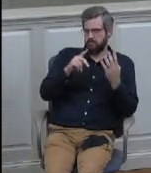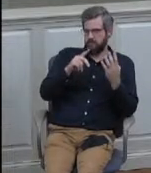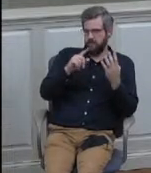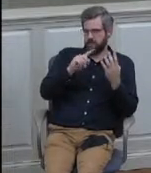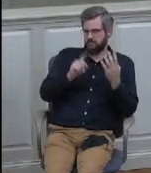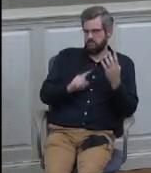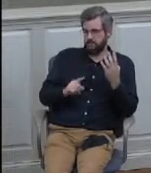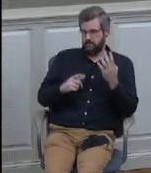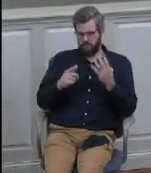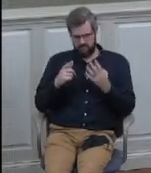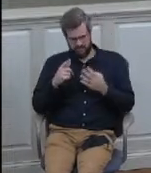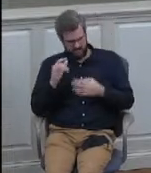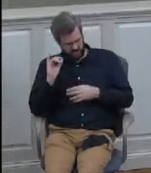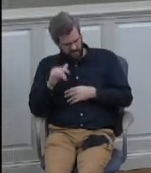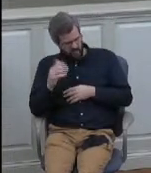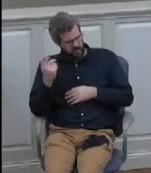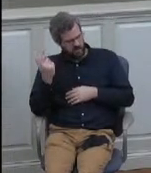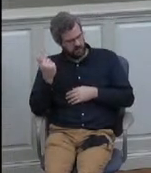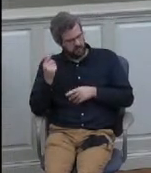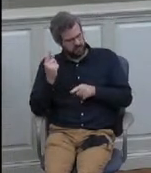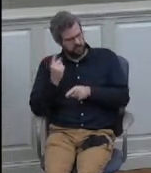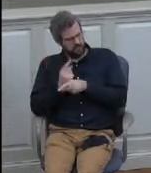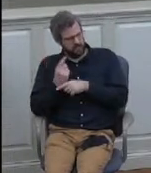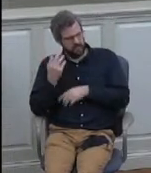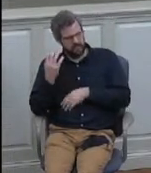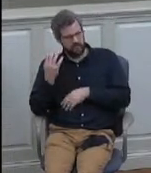fund joint agencies.